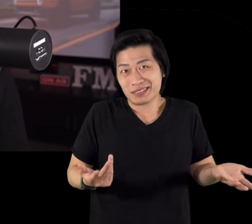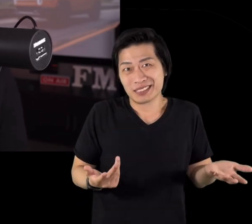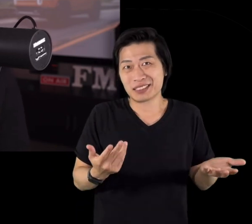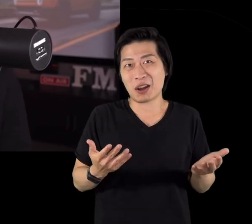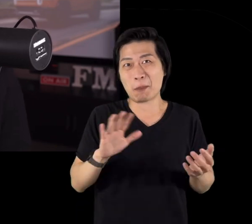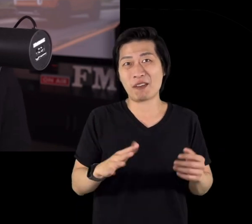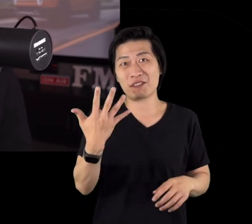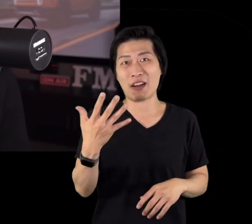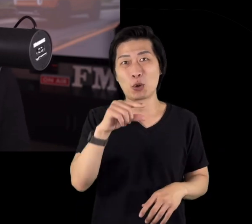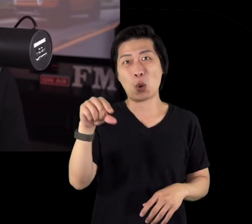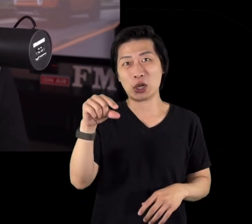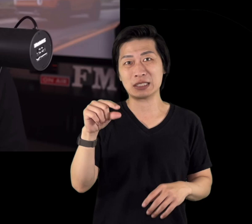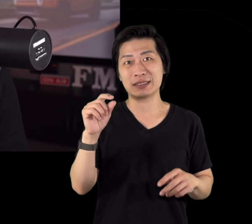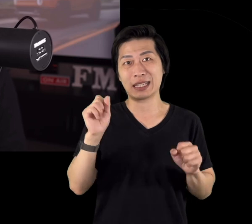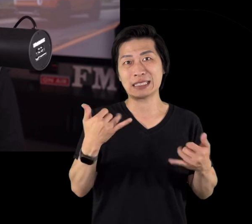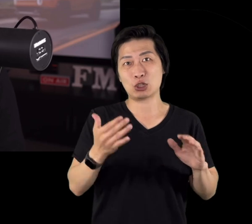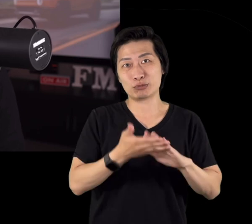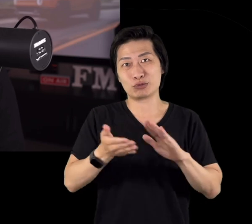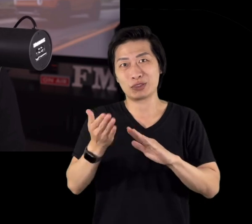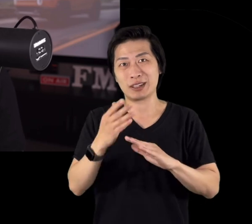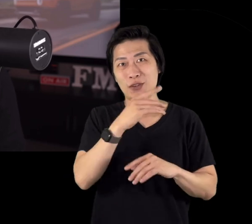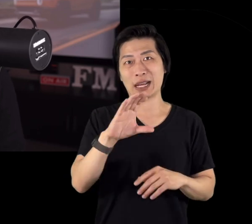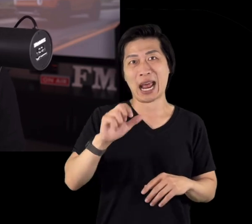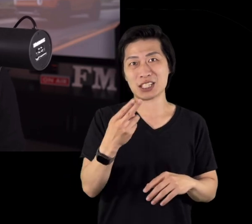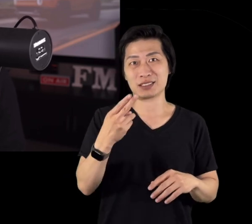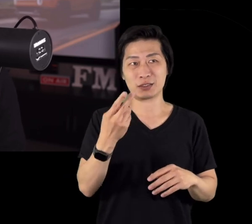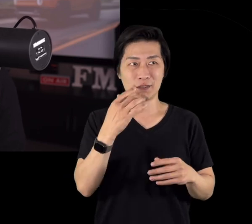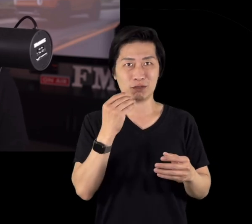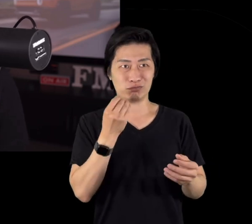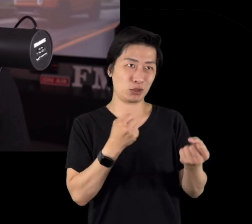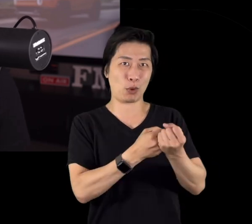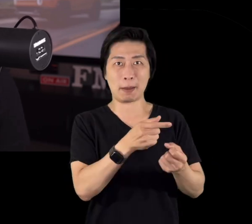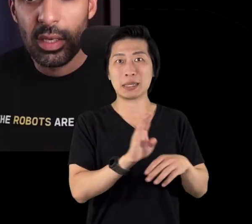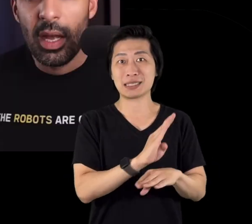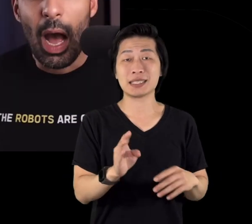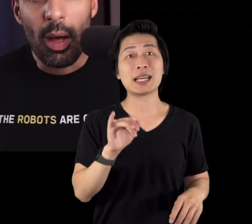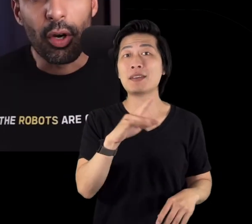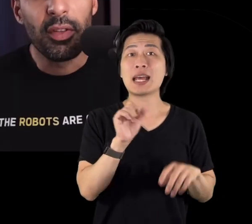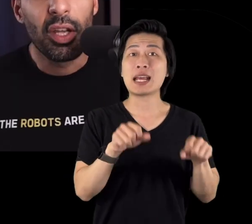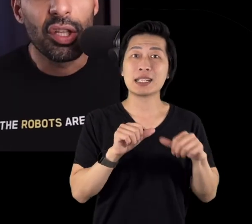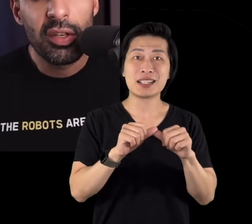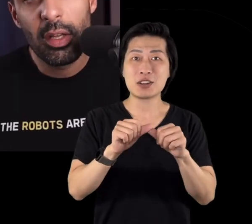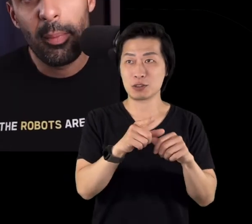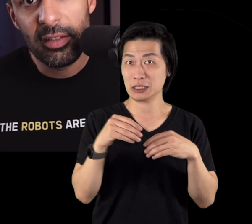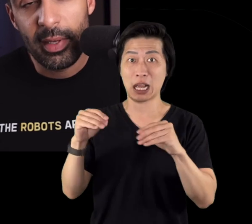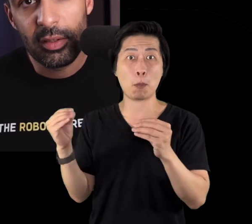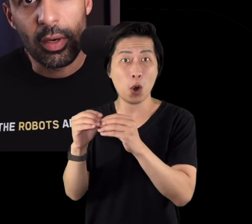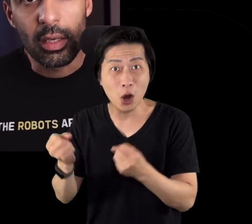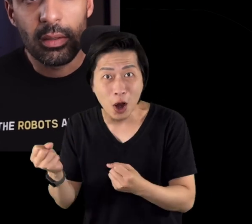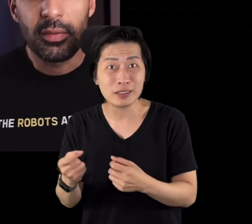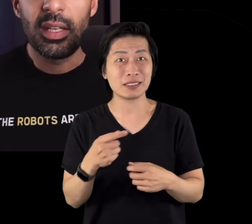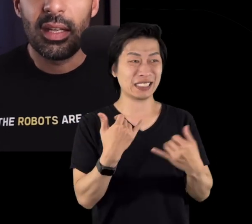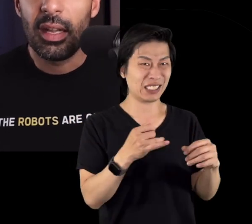bank account, they have roughly 5 quarters or so of cash left to fund the business. However, if they can continue the momentum that